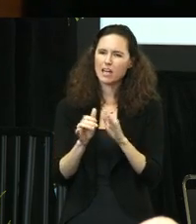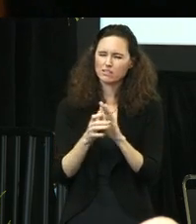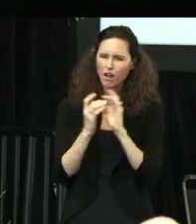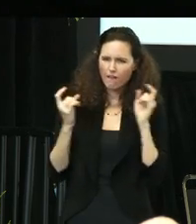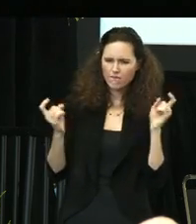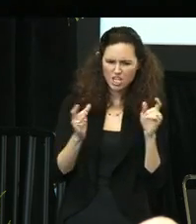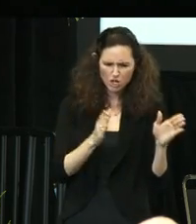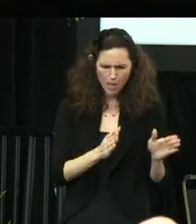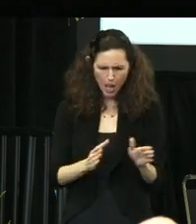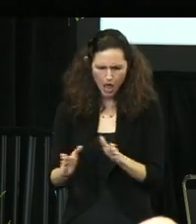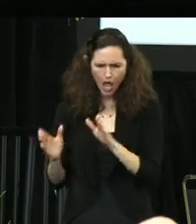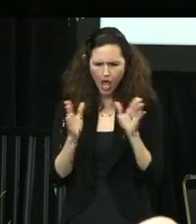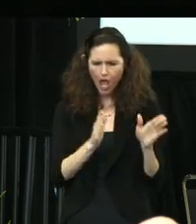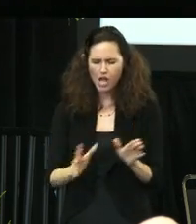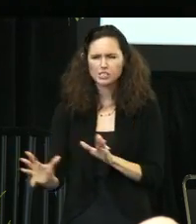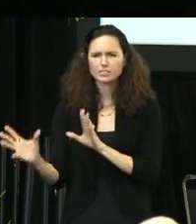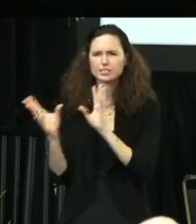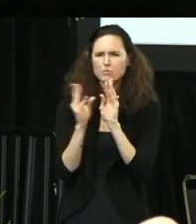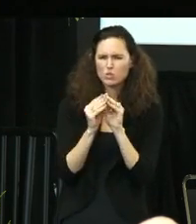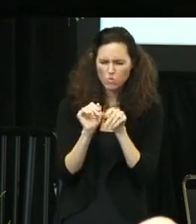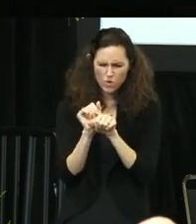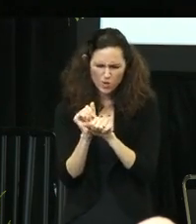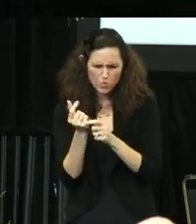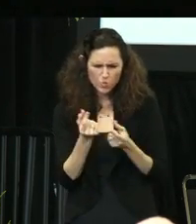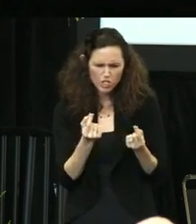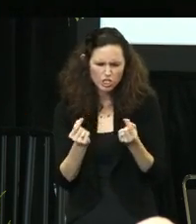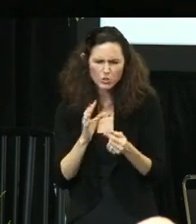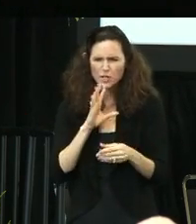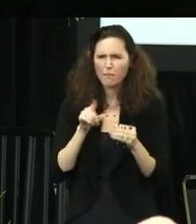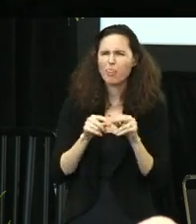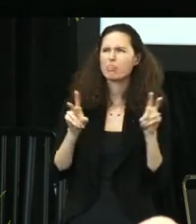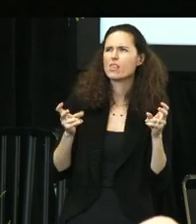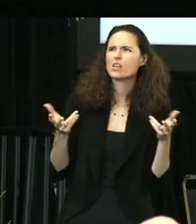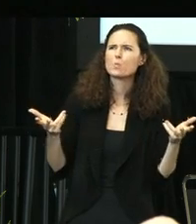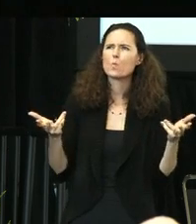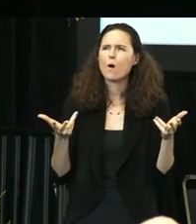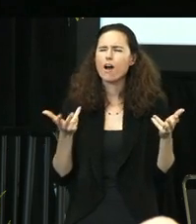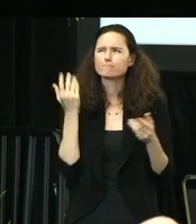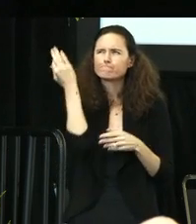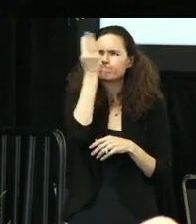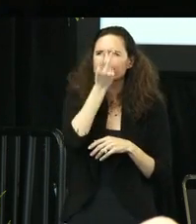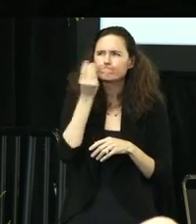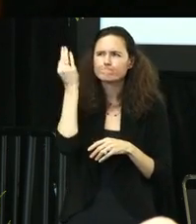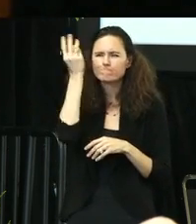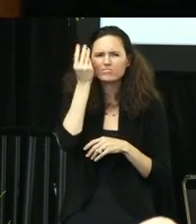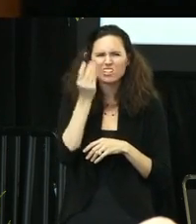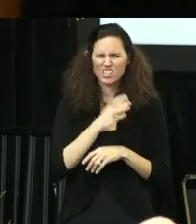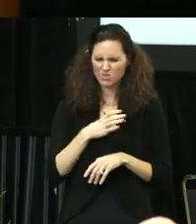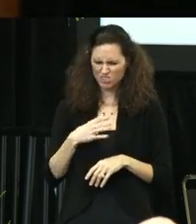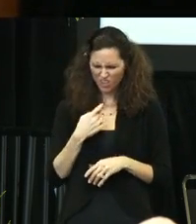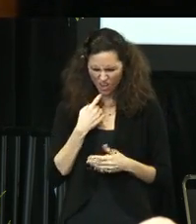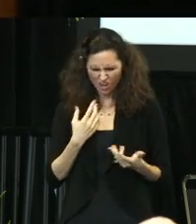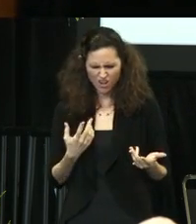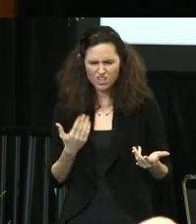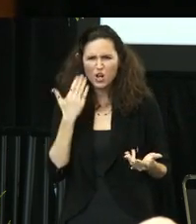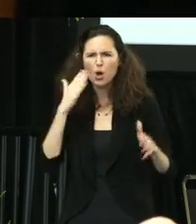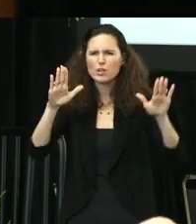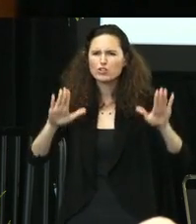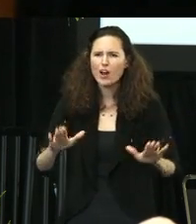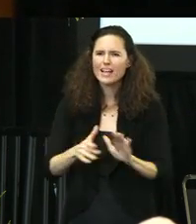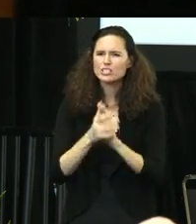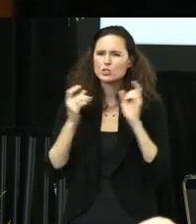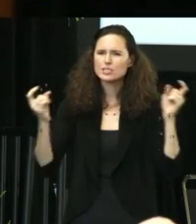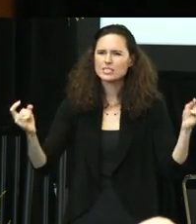were working through some of the logistics of the day and talking about theme and whatnot, the committee said, you know what, wouldn't it be great to